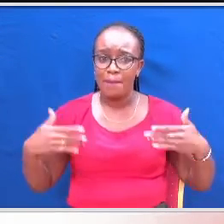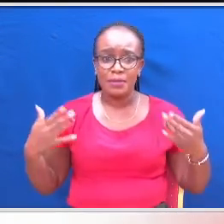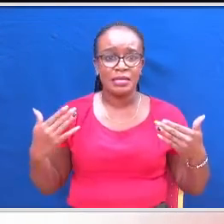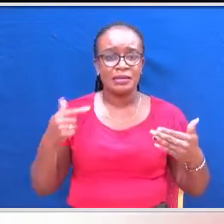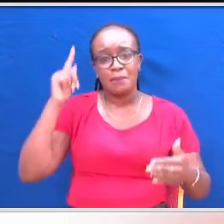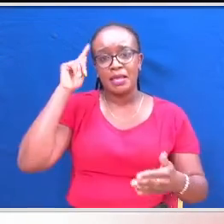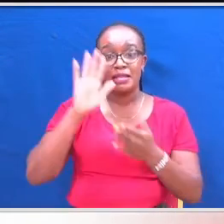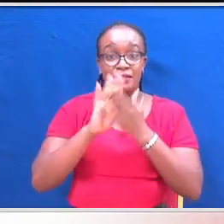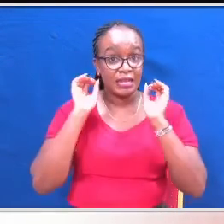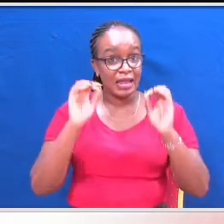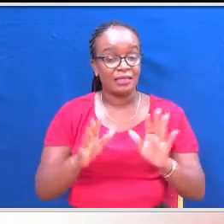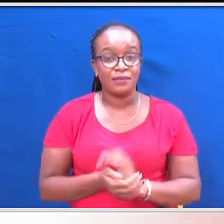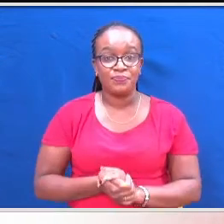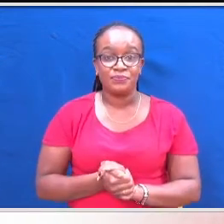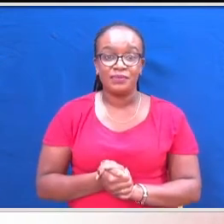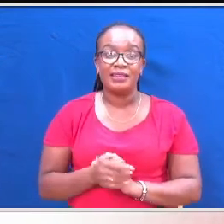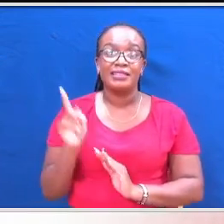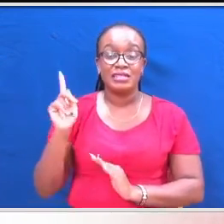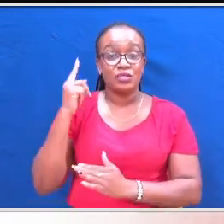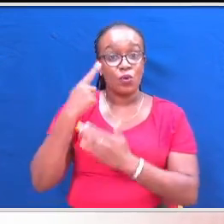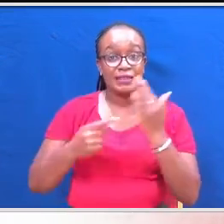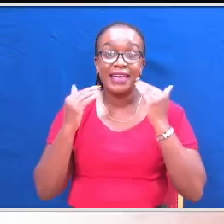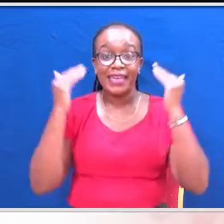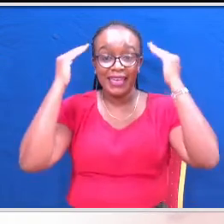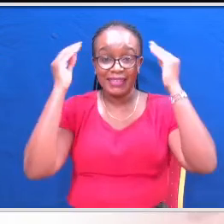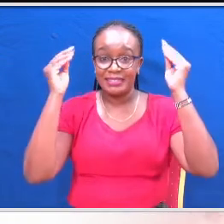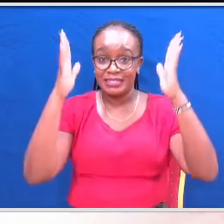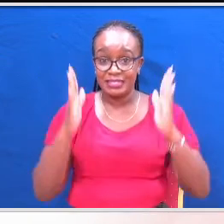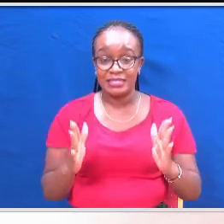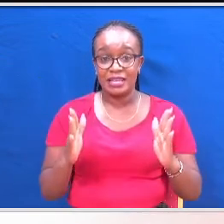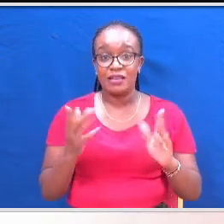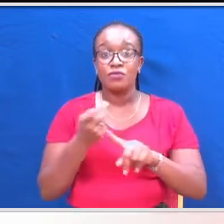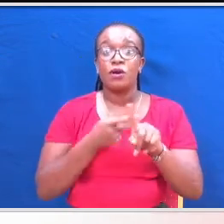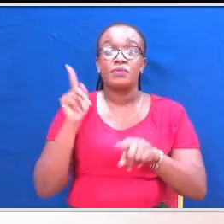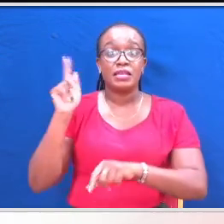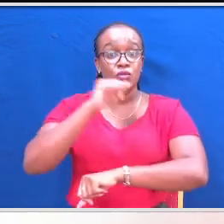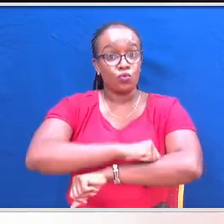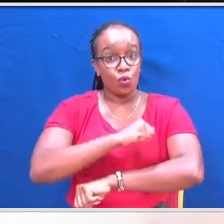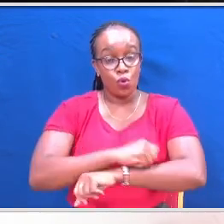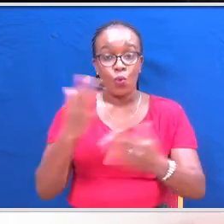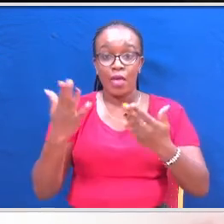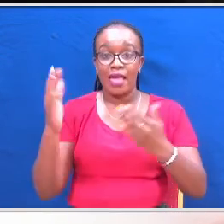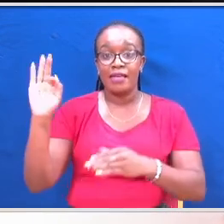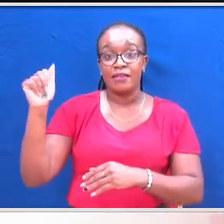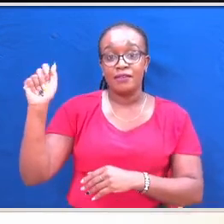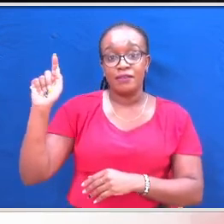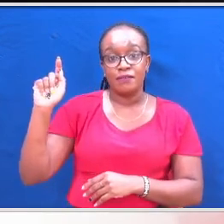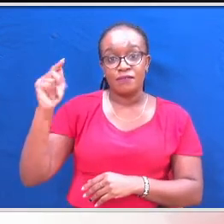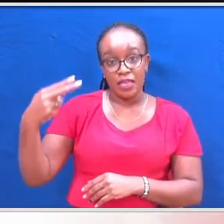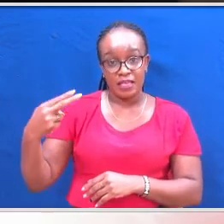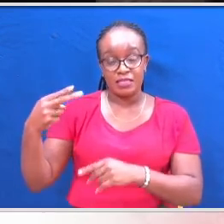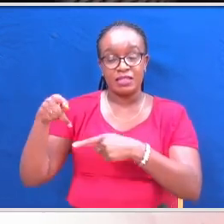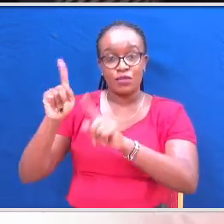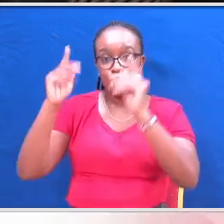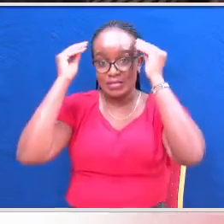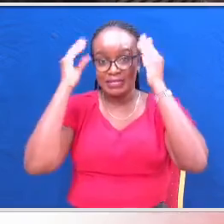sikuamini. That is what the head teacher of that particular school where Faith Mumo was a student had to